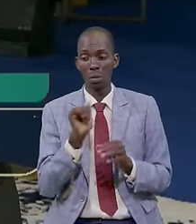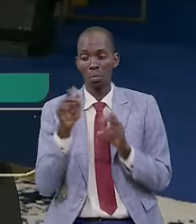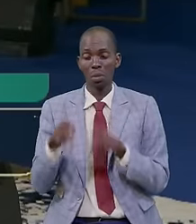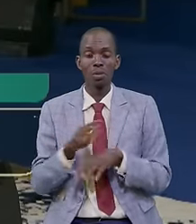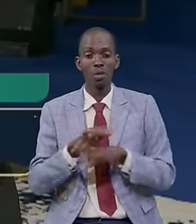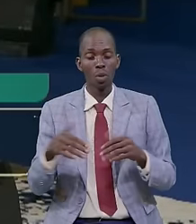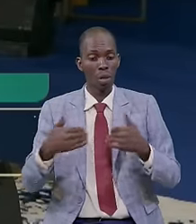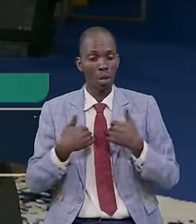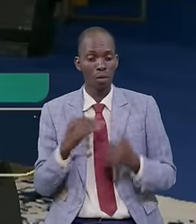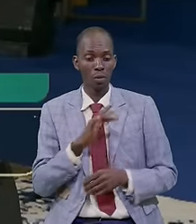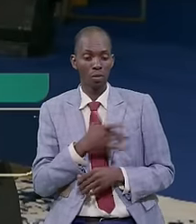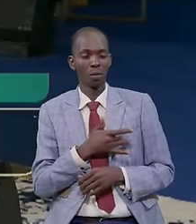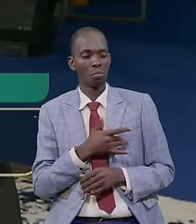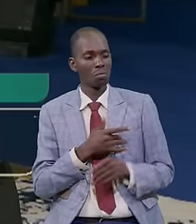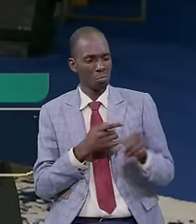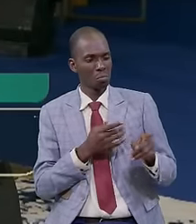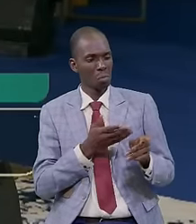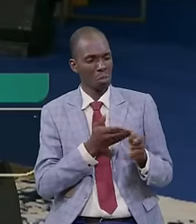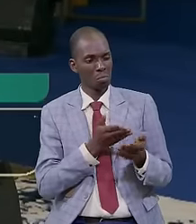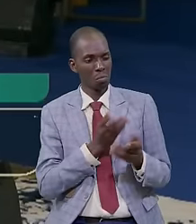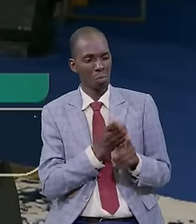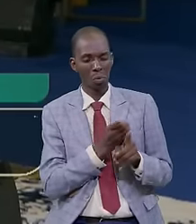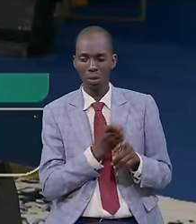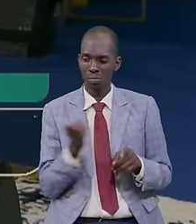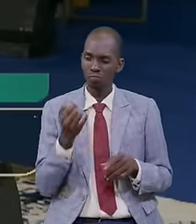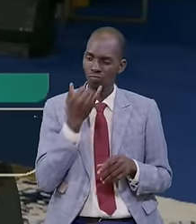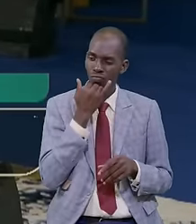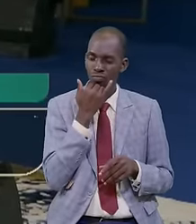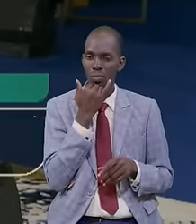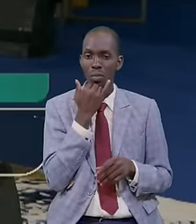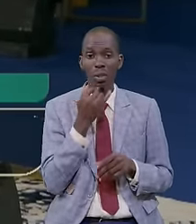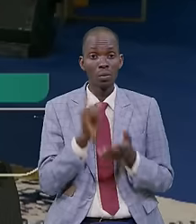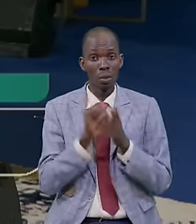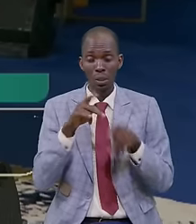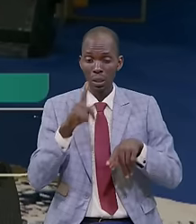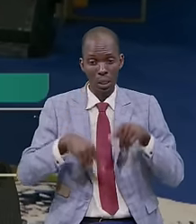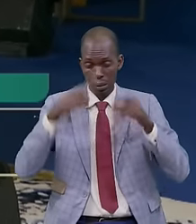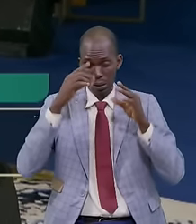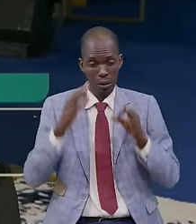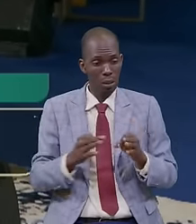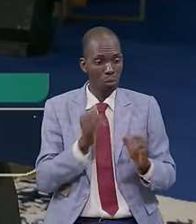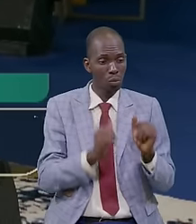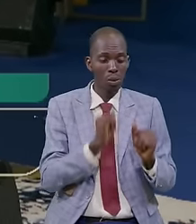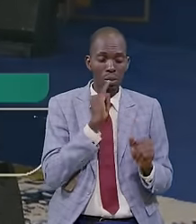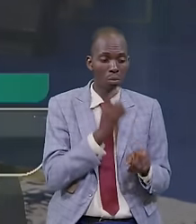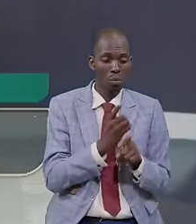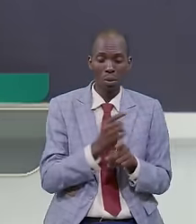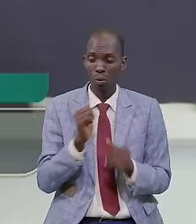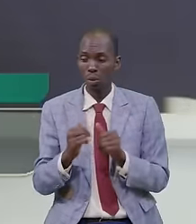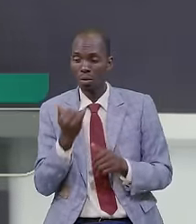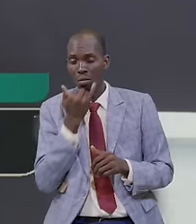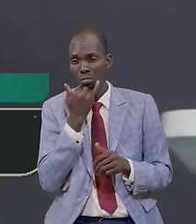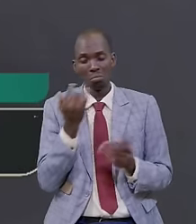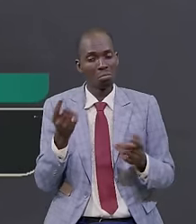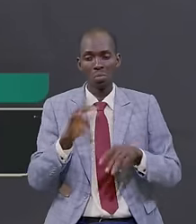is right, that is wrong, what's he going to stand for? If a person does not have conviction, this is